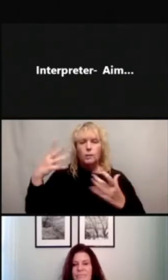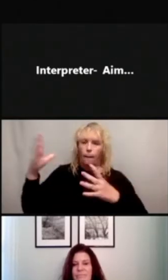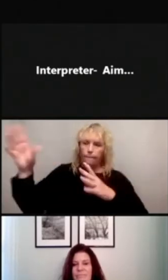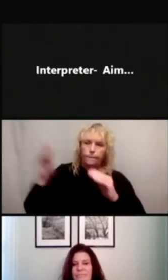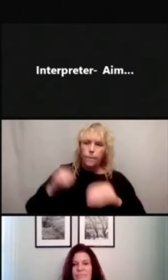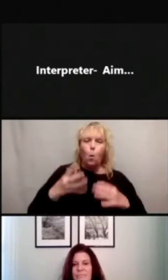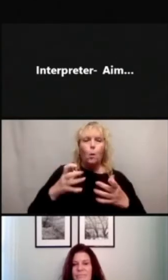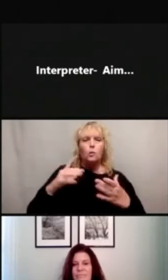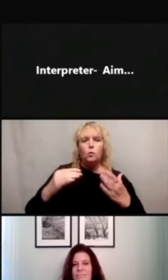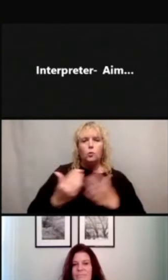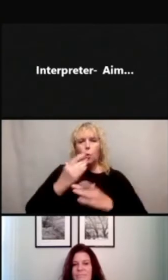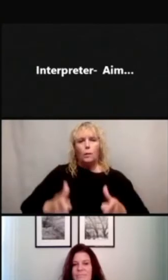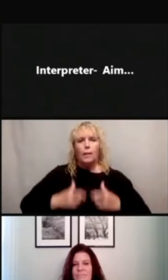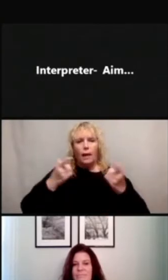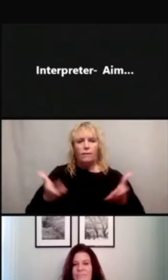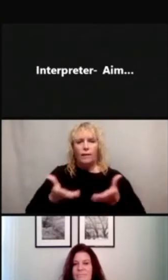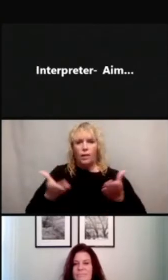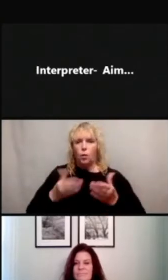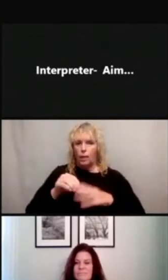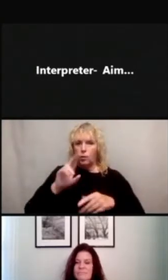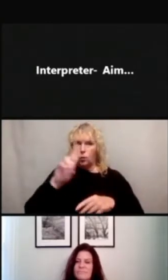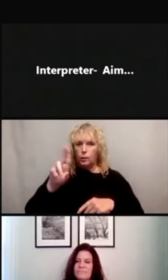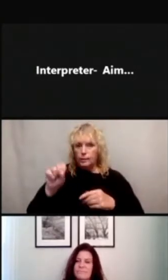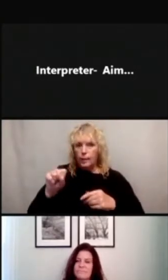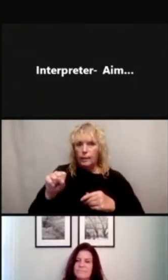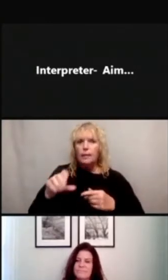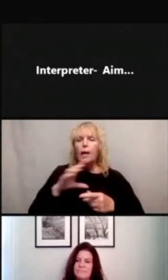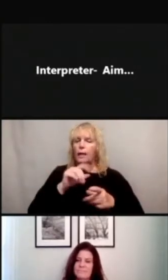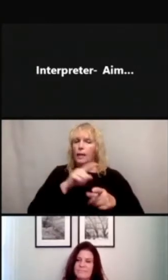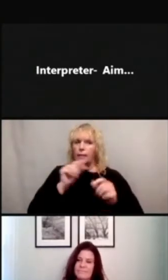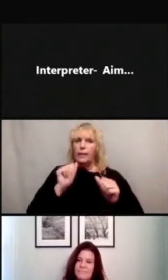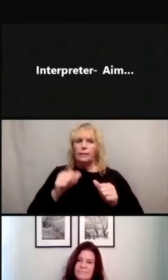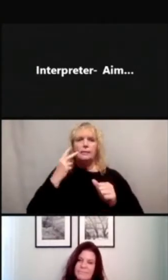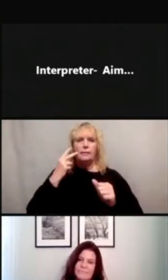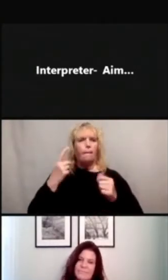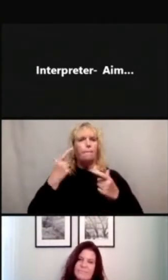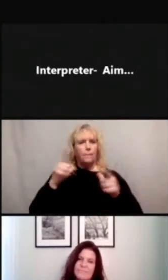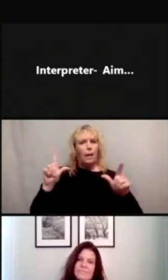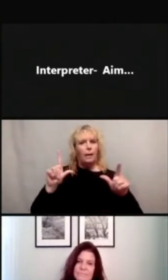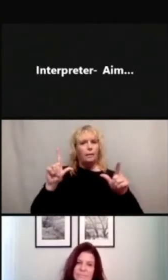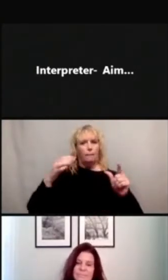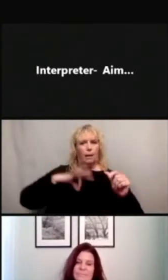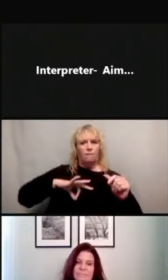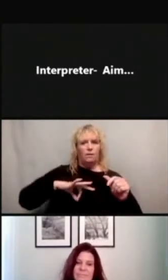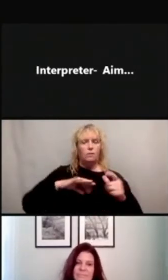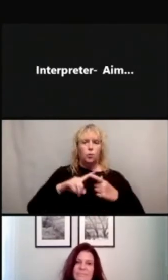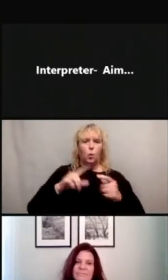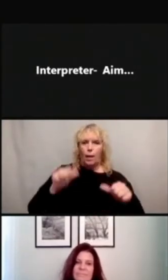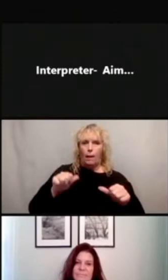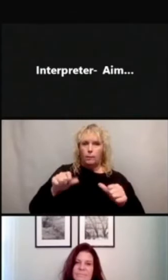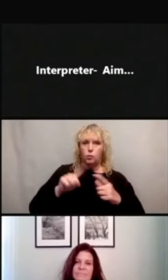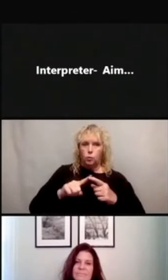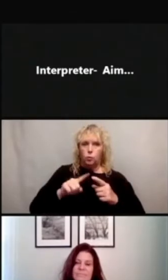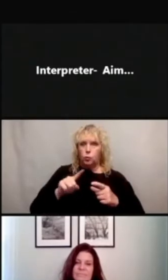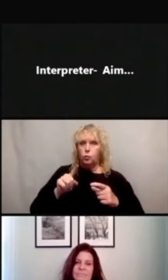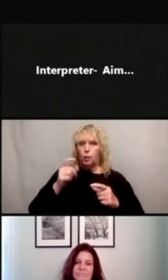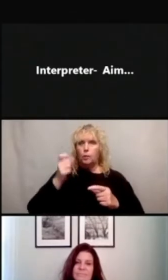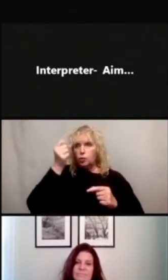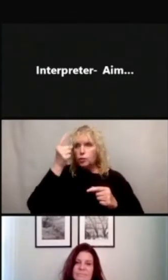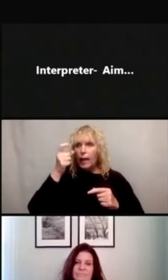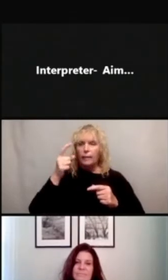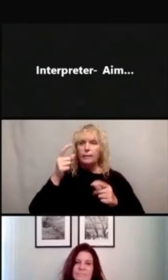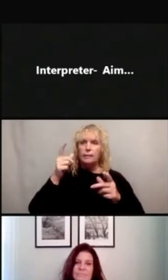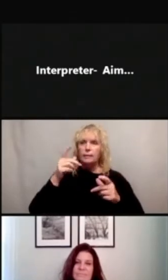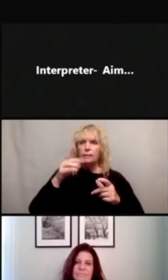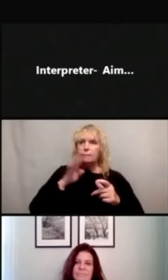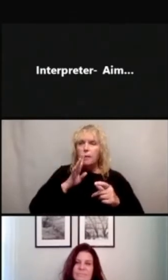and their families here in the US, and recognize the tremendous benefits of being able to read, write, speak, and understand English. We'll